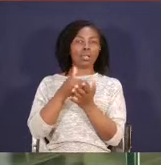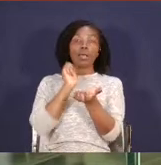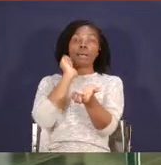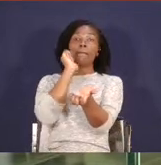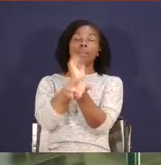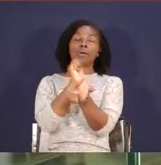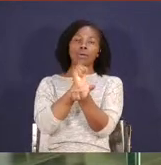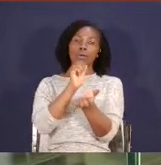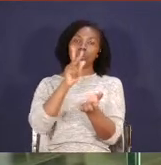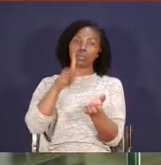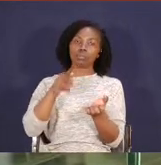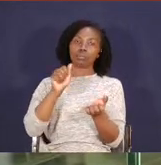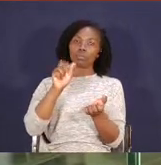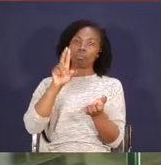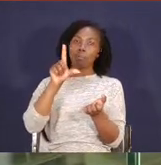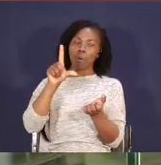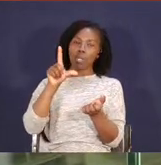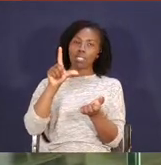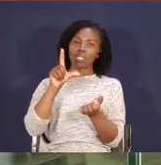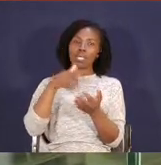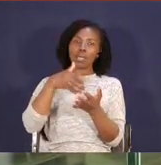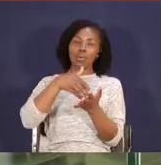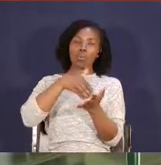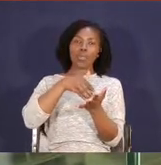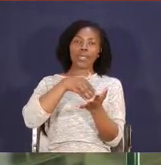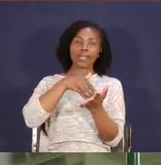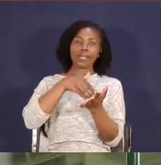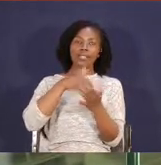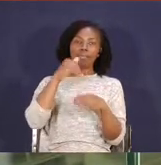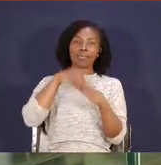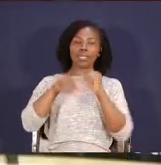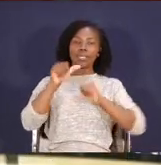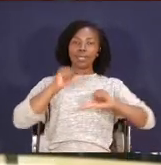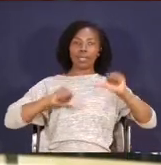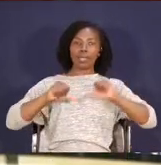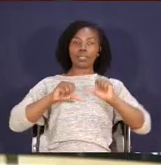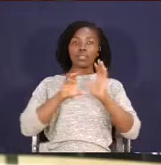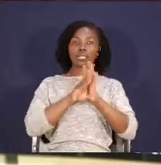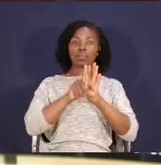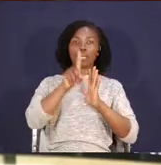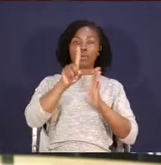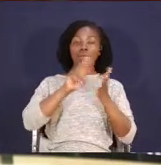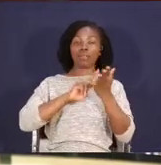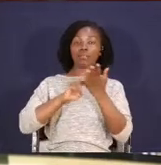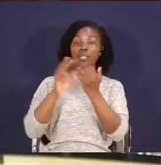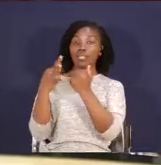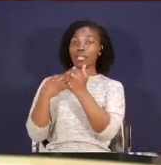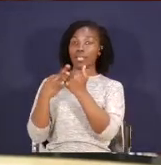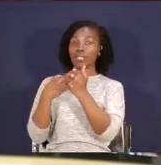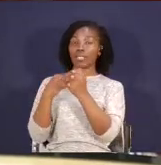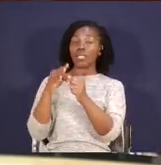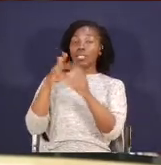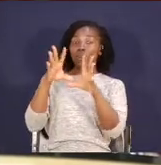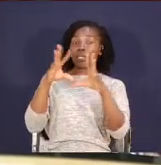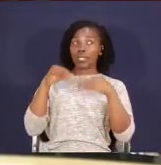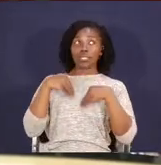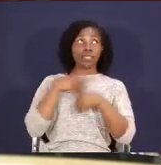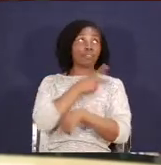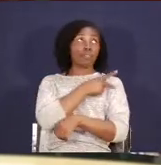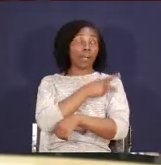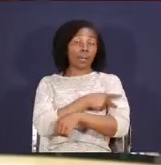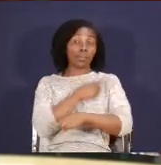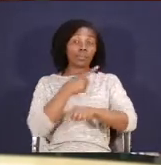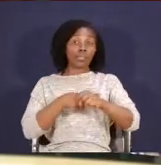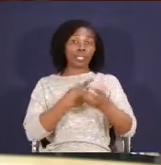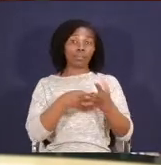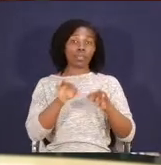and then working through him, Acts 1:8, you shall receive power when the Holy Spirit has come upon you, and you shall be my